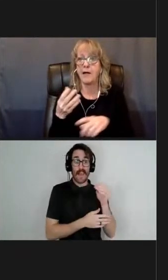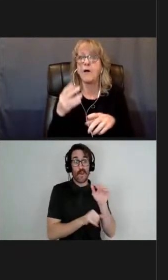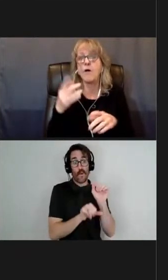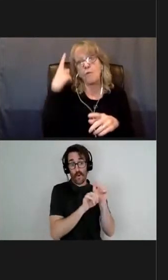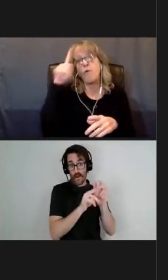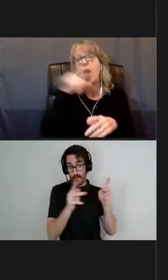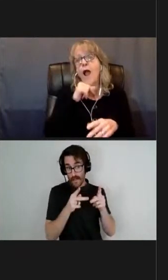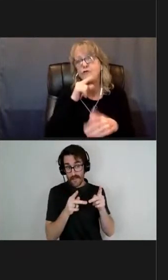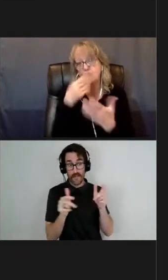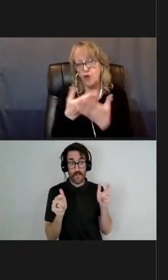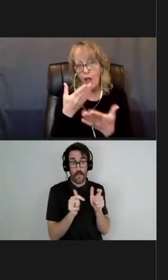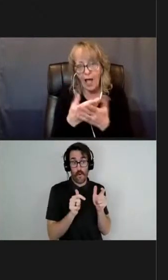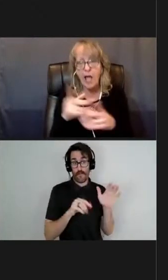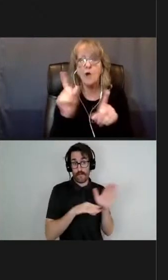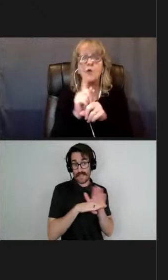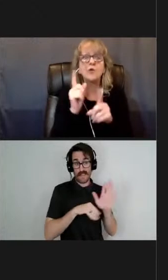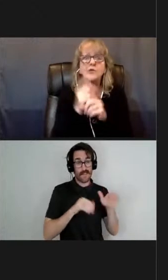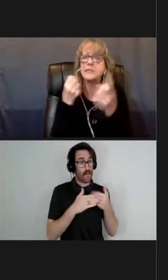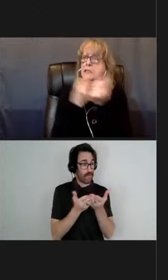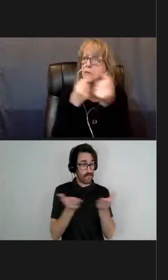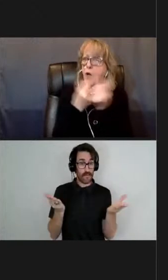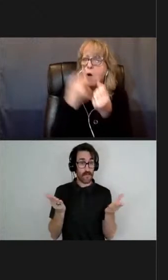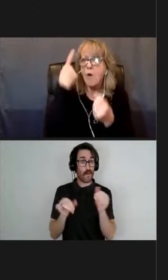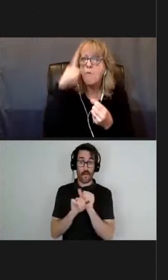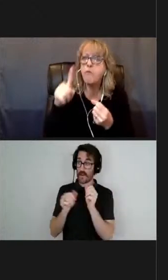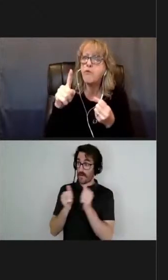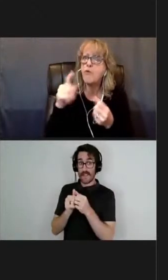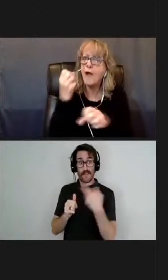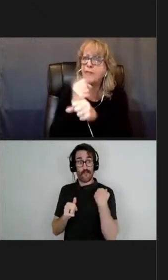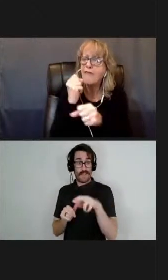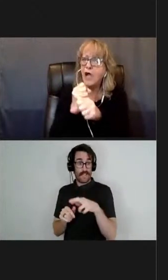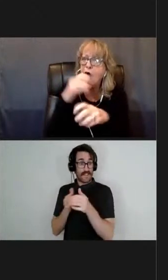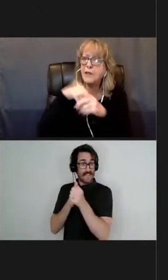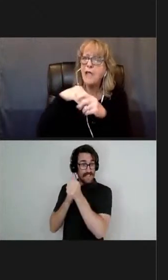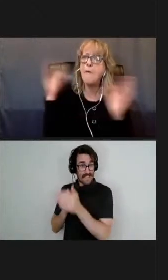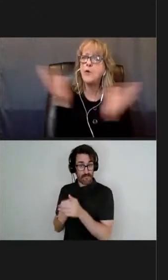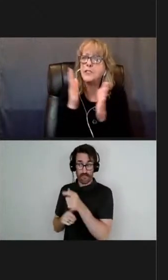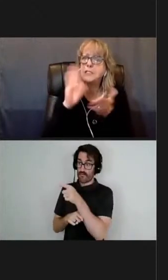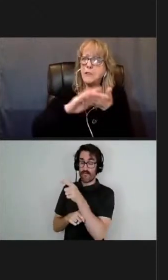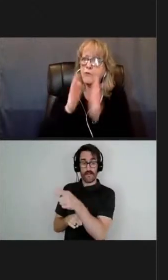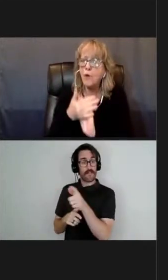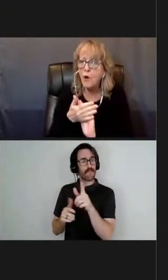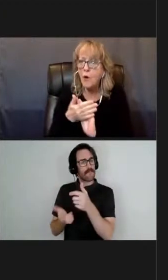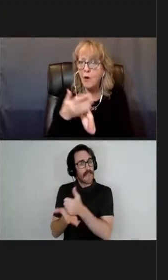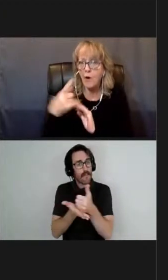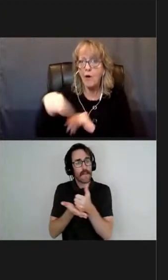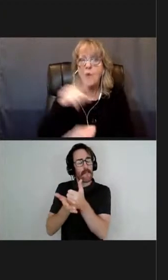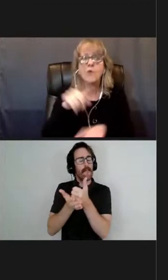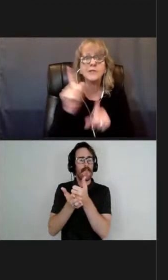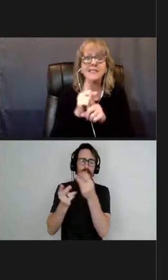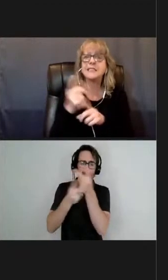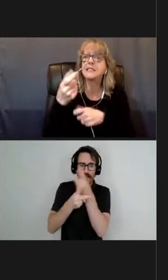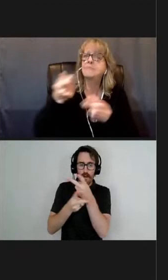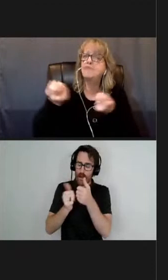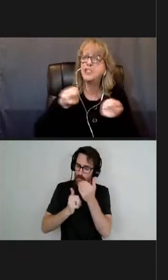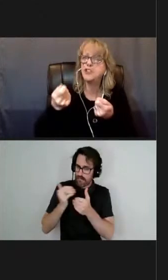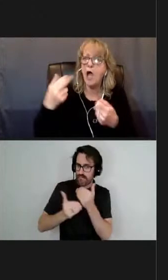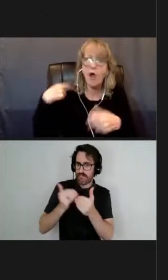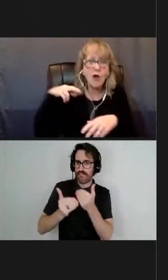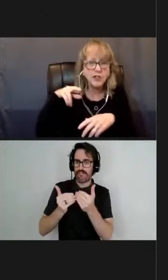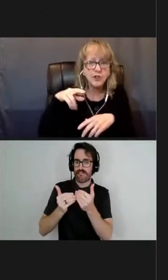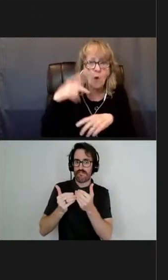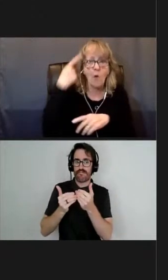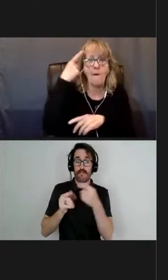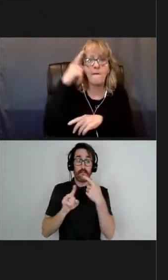businesses. We've been working with faith leaders and providing guidance, as well as some additional